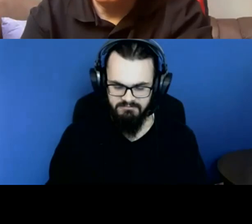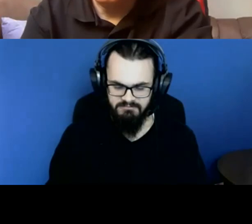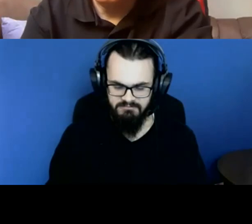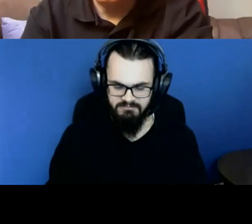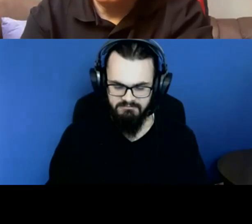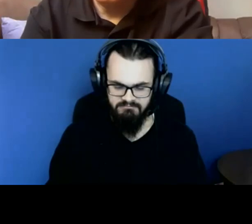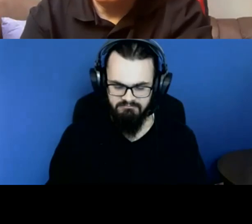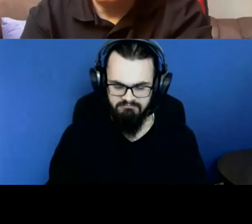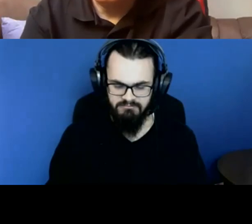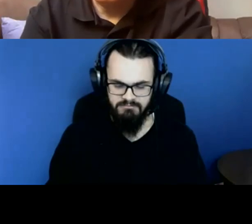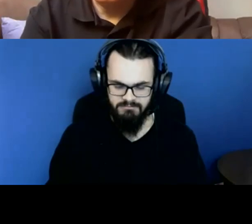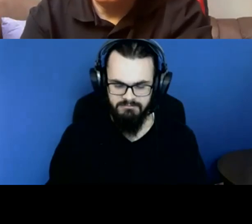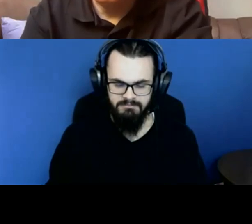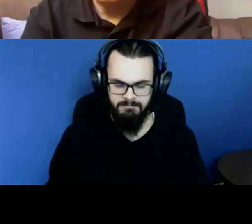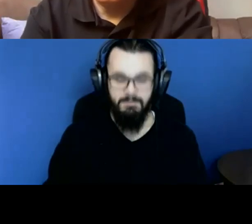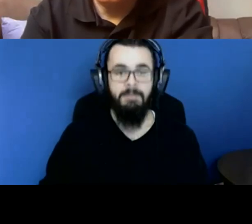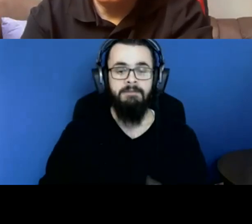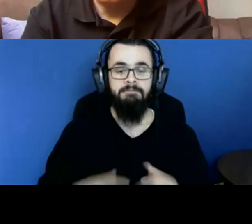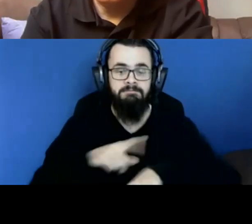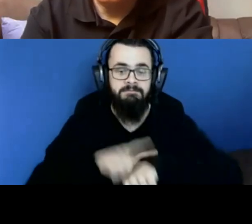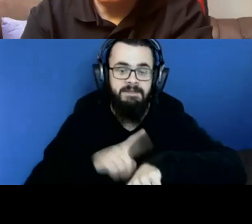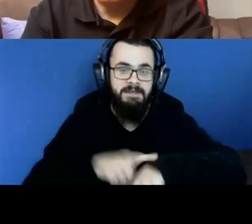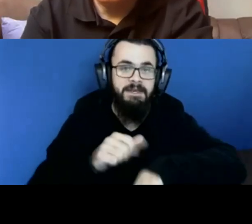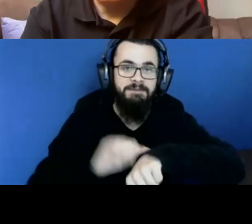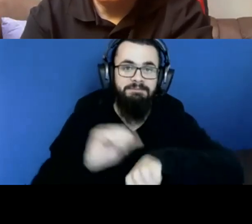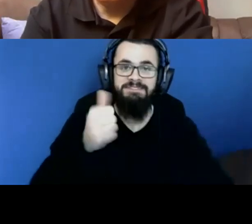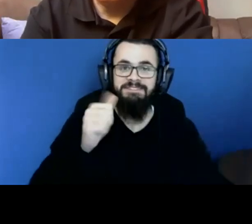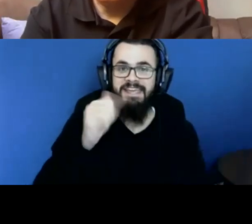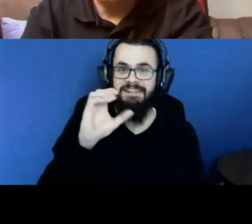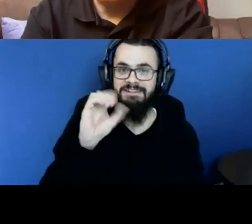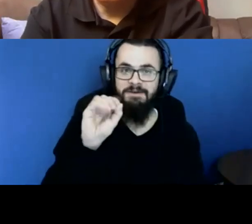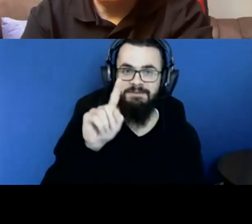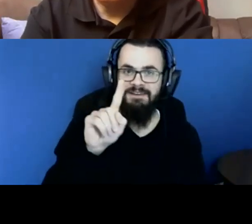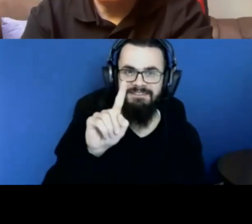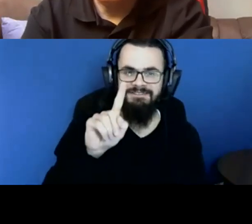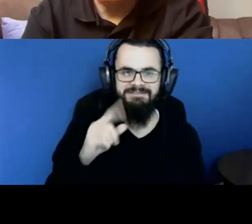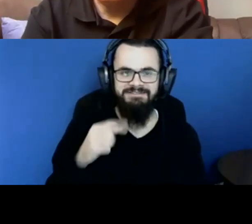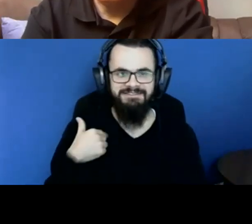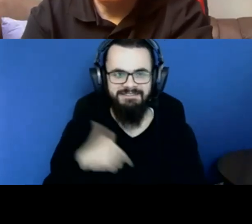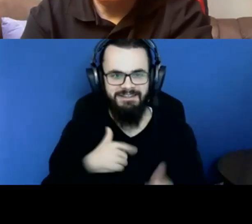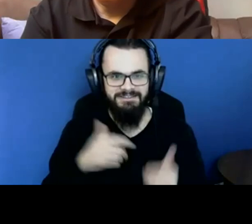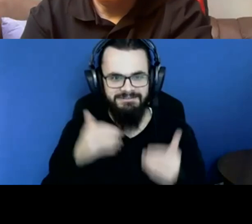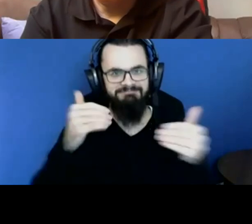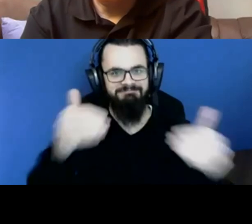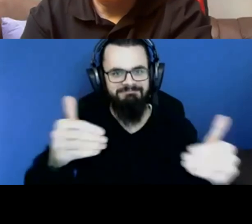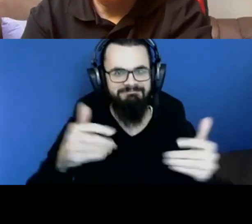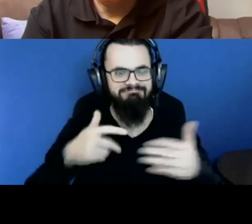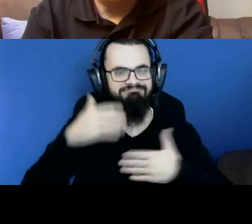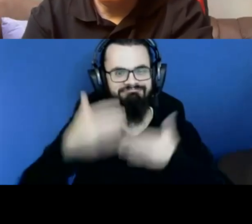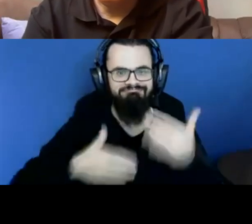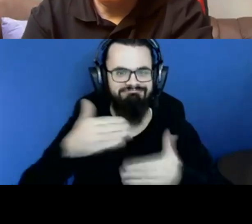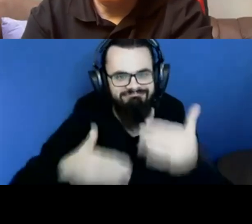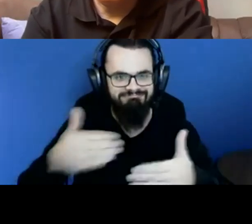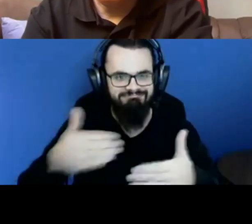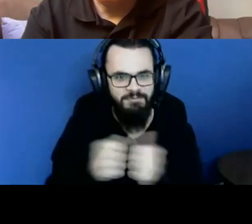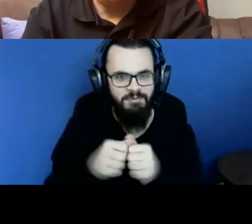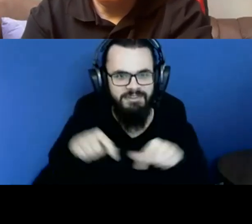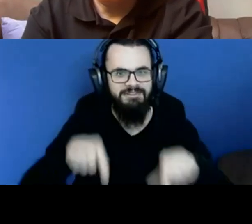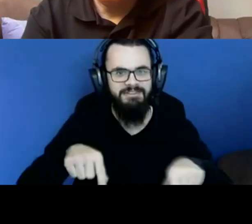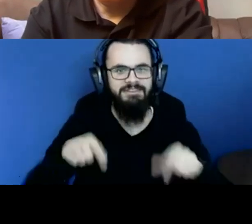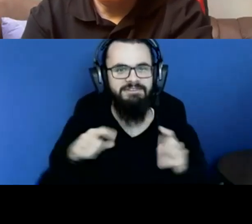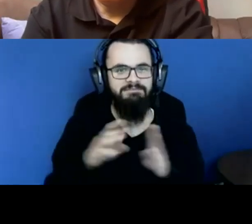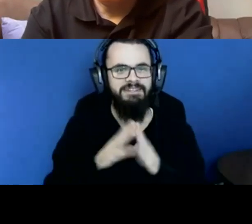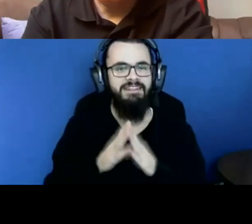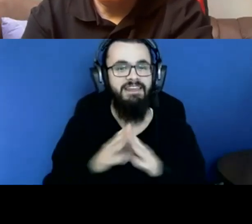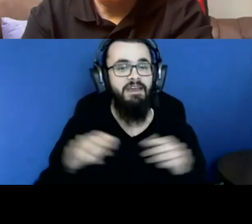All right. Well, it is 10:01. Let us just get rolling here. Welcome to